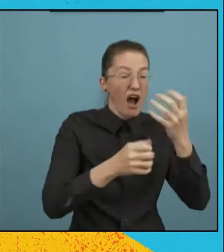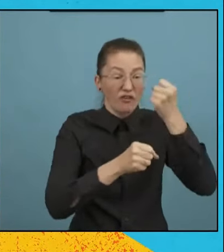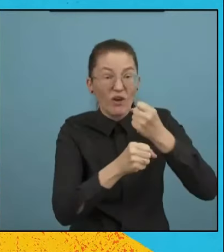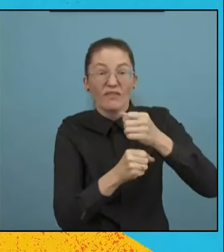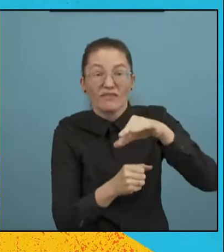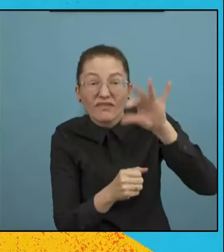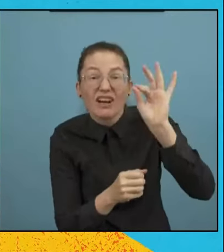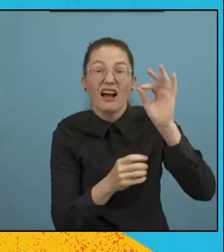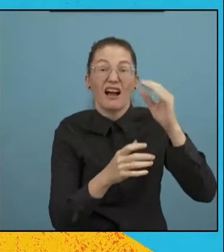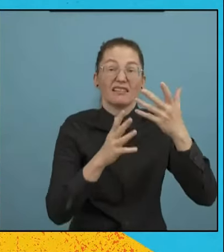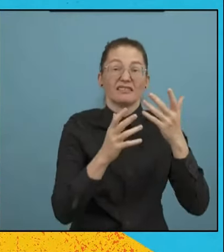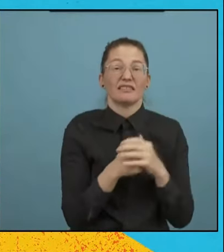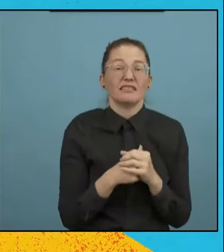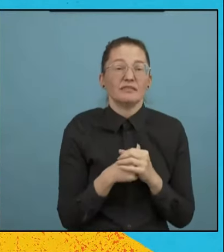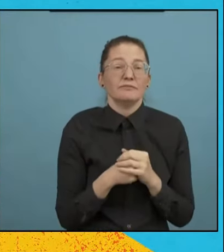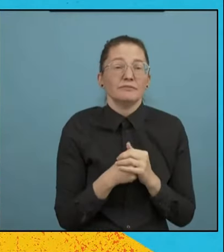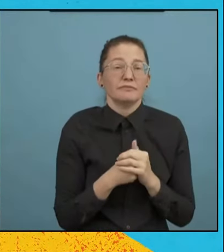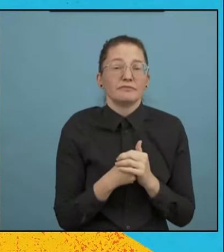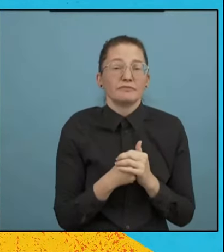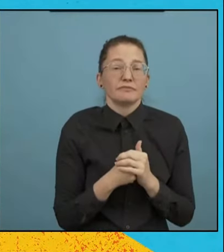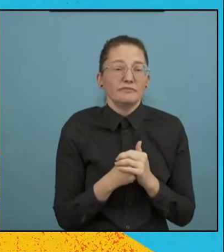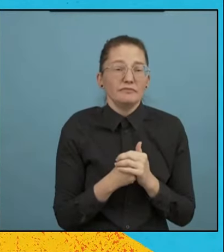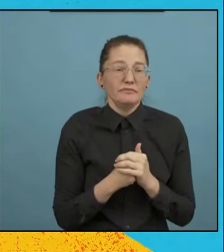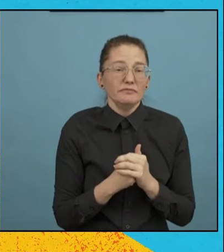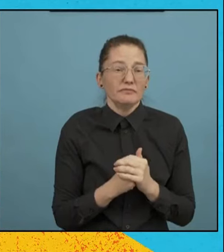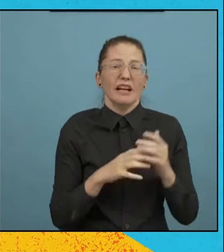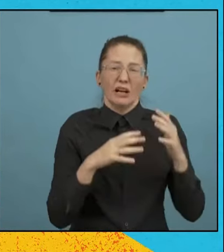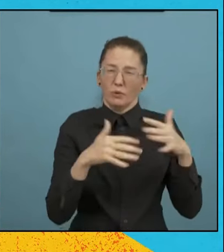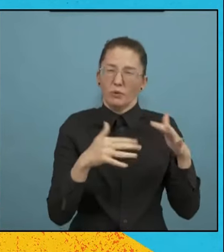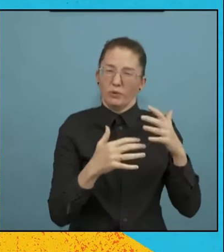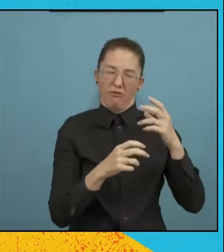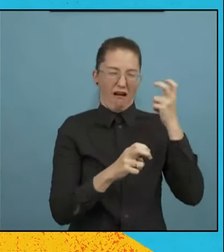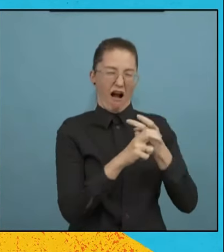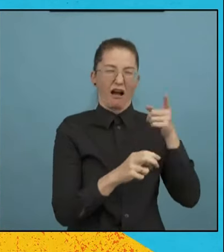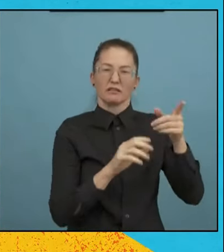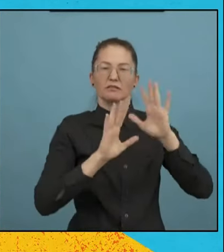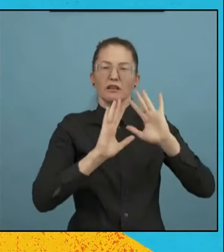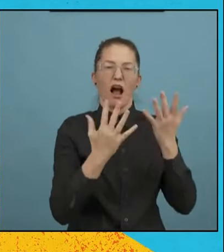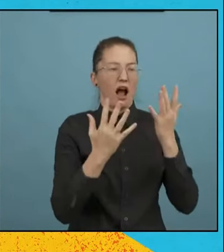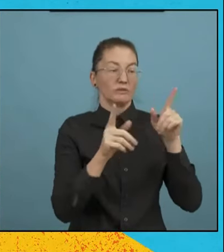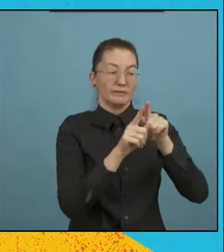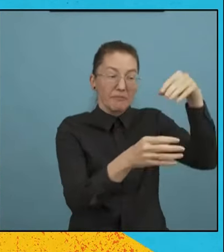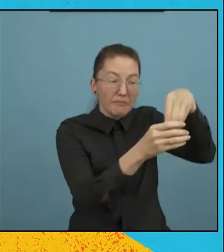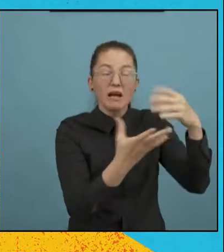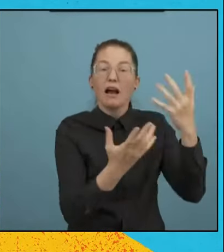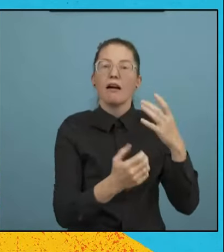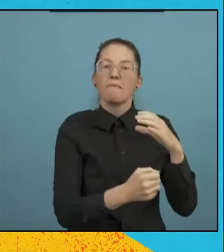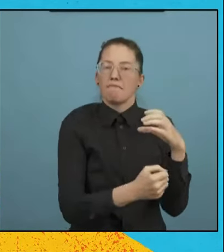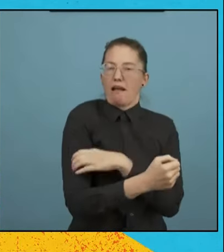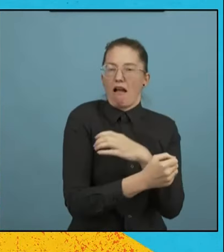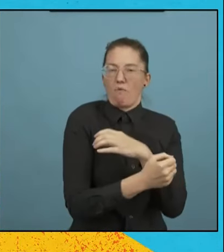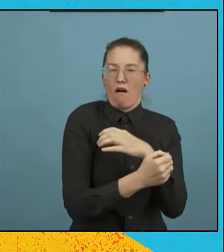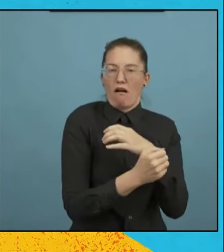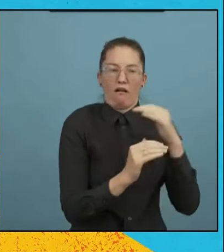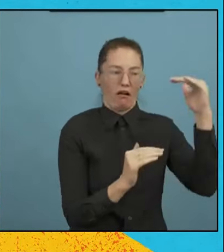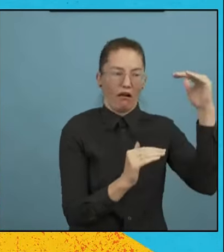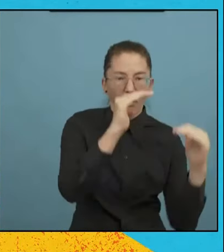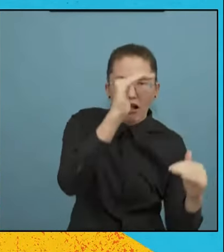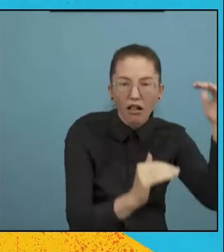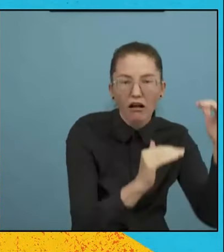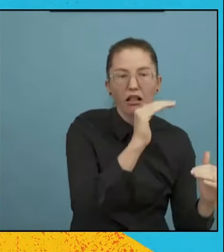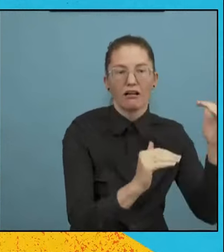been diagnosed with breast cancer, she's leveraging the power of social media and stand-up comedy to raise awareness about breast cancer